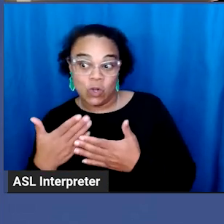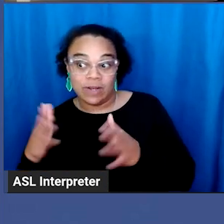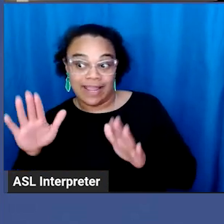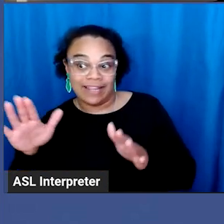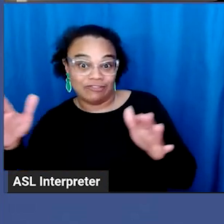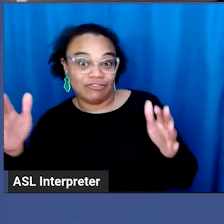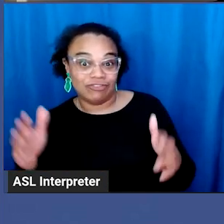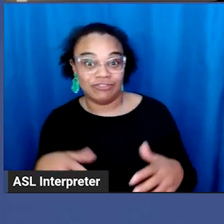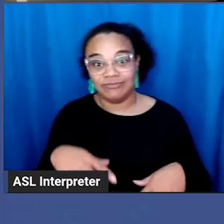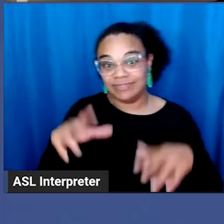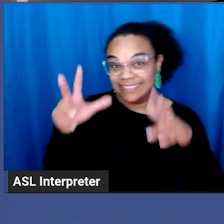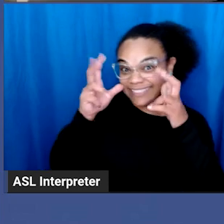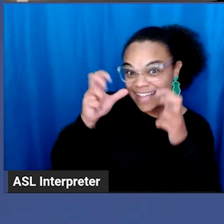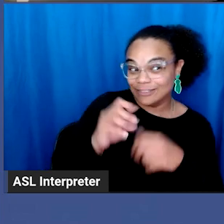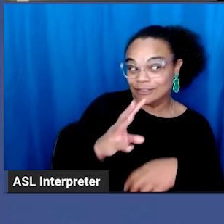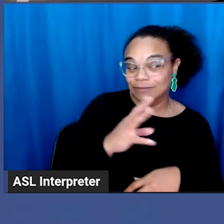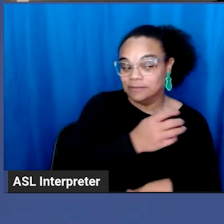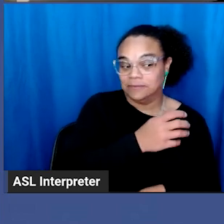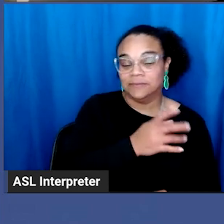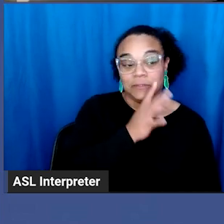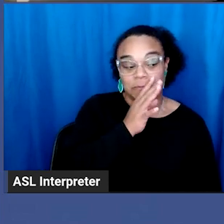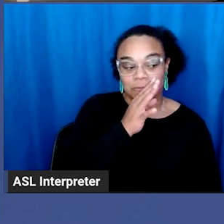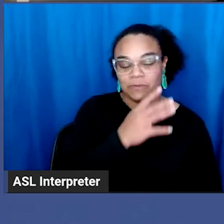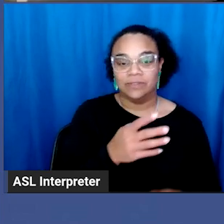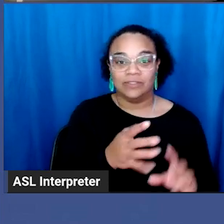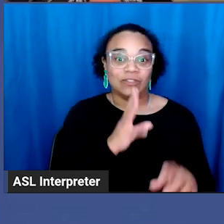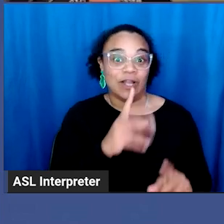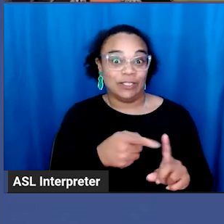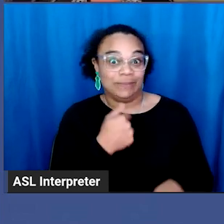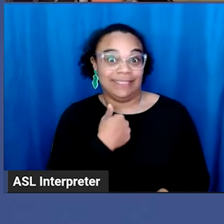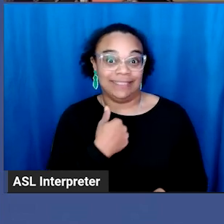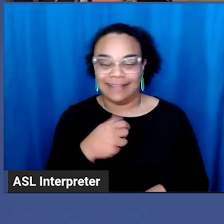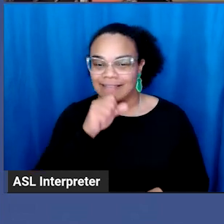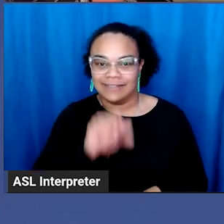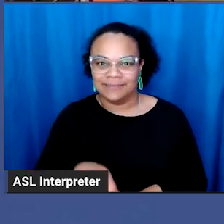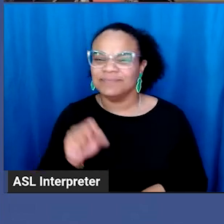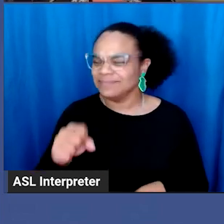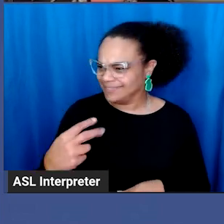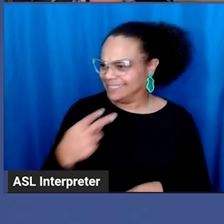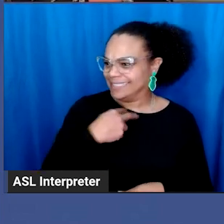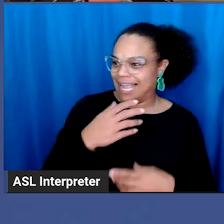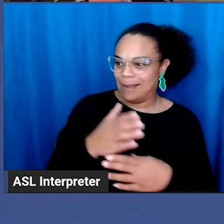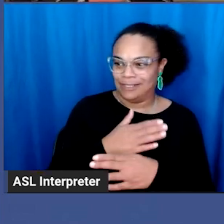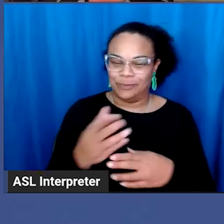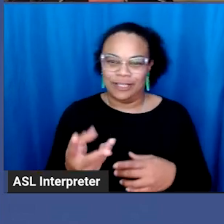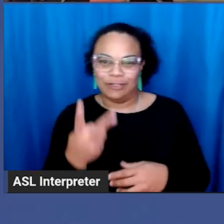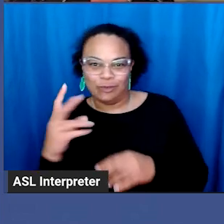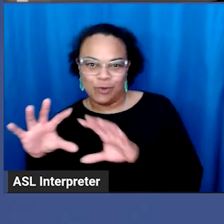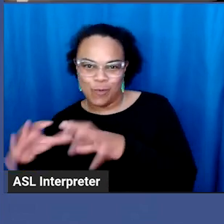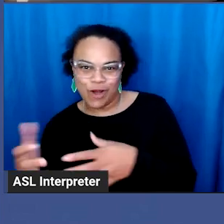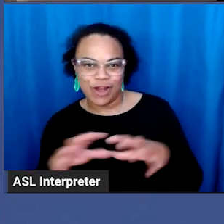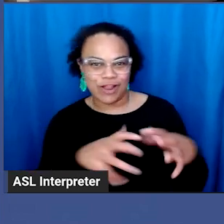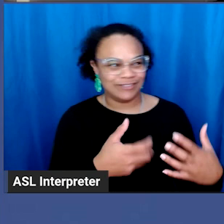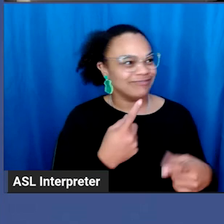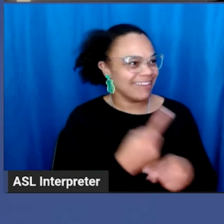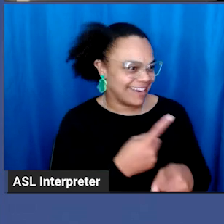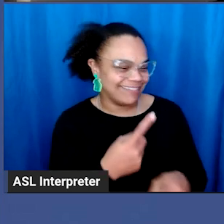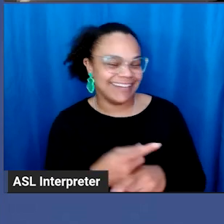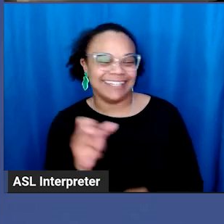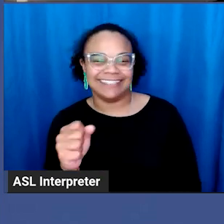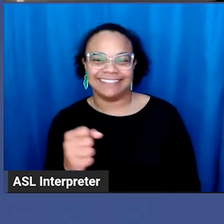to me, type of thing. Yes, I love it so much. Caught between the worlds. Yeah, that's Right, great. right. Like the